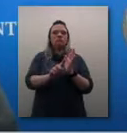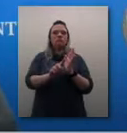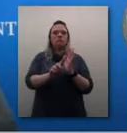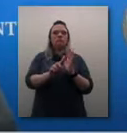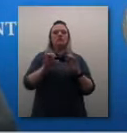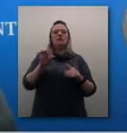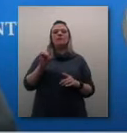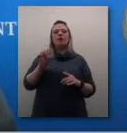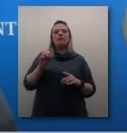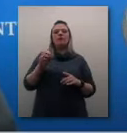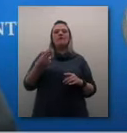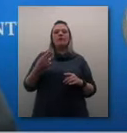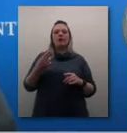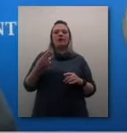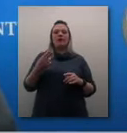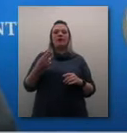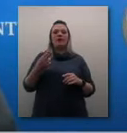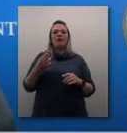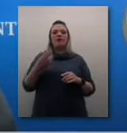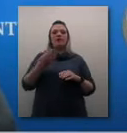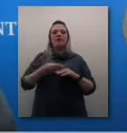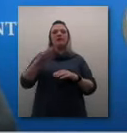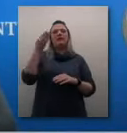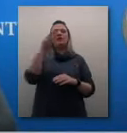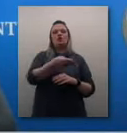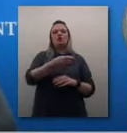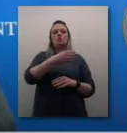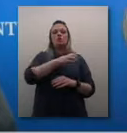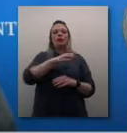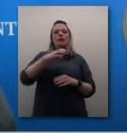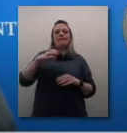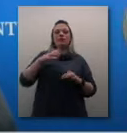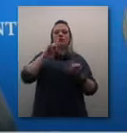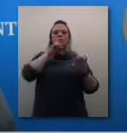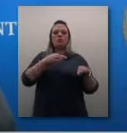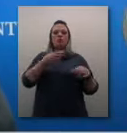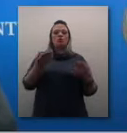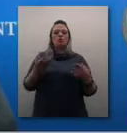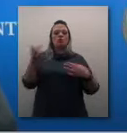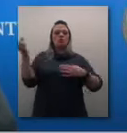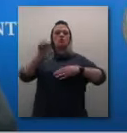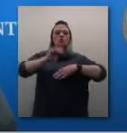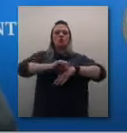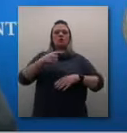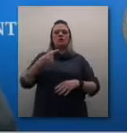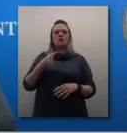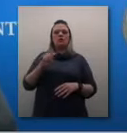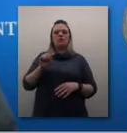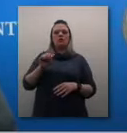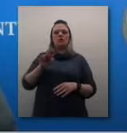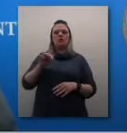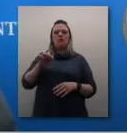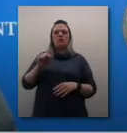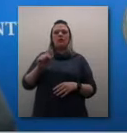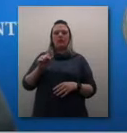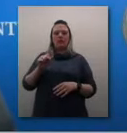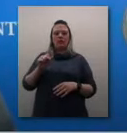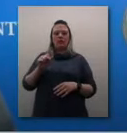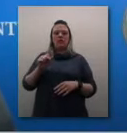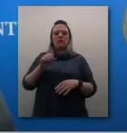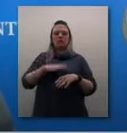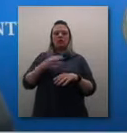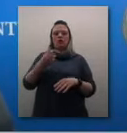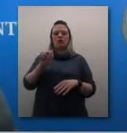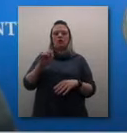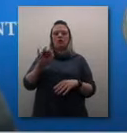The Department of Health issued a commissioner's order to shut down Gables on Hurdle Avenue in Buffalo after it appears they